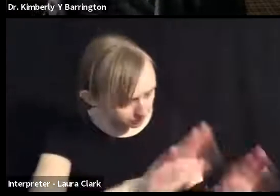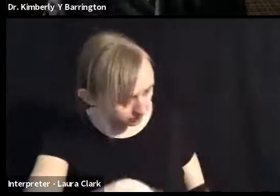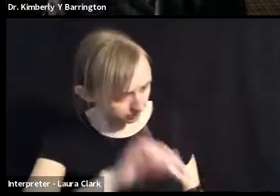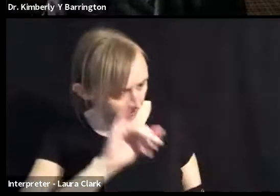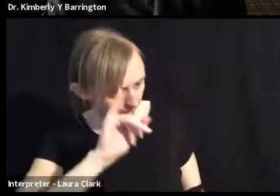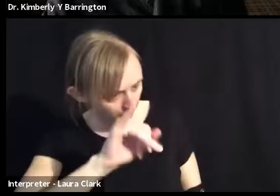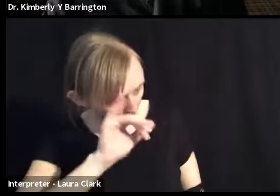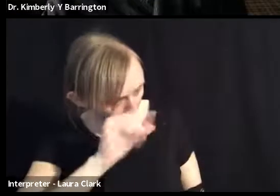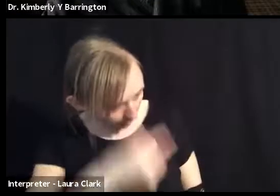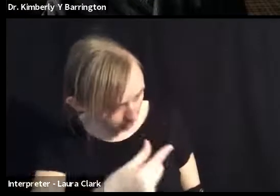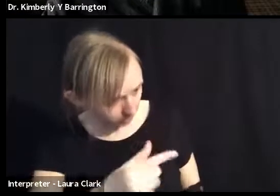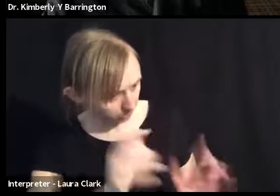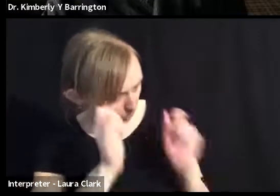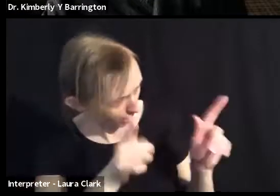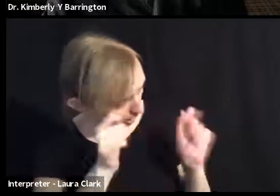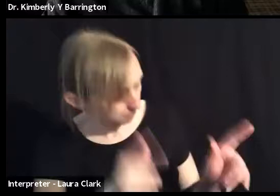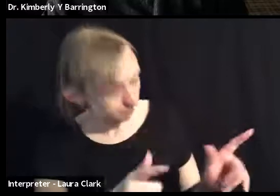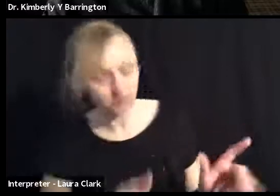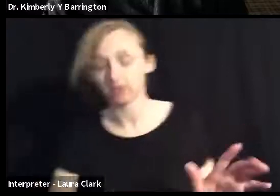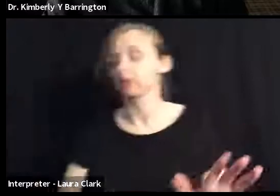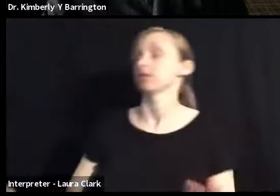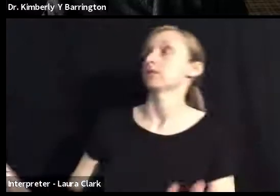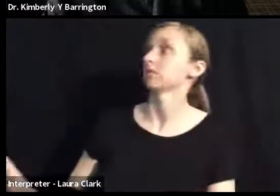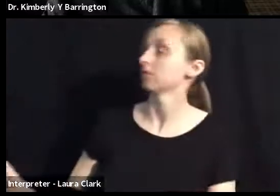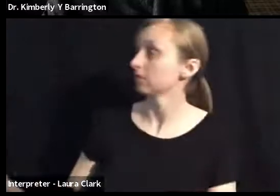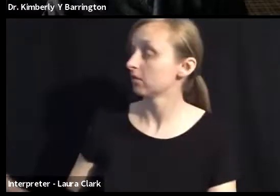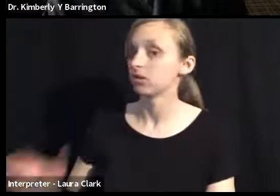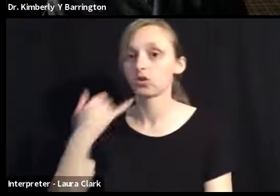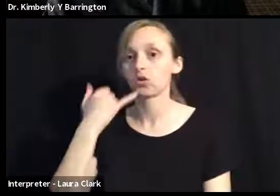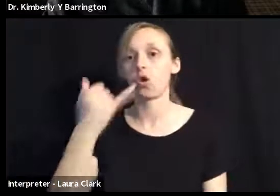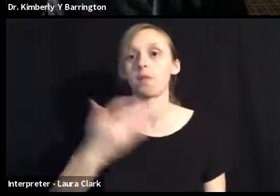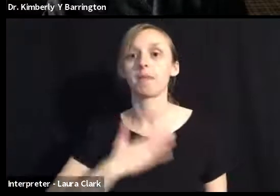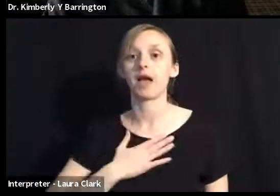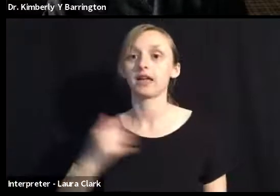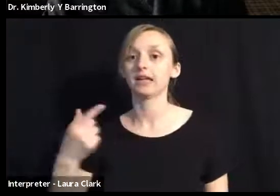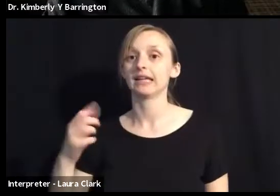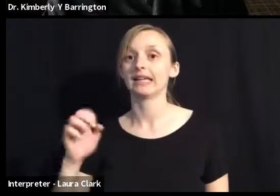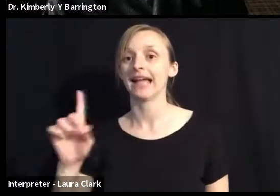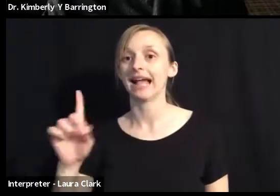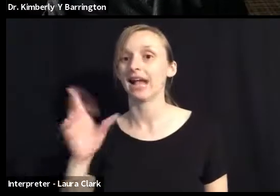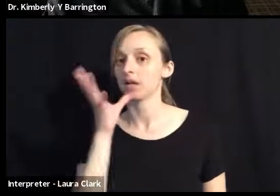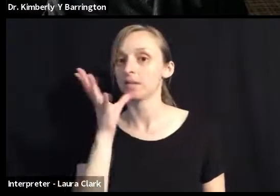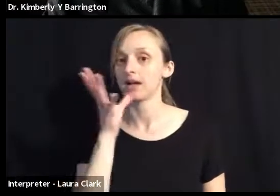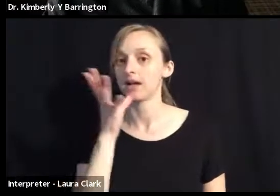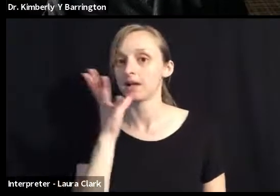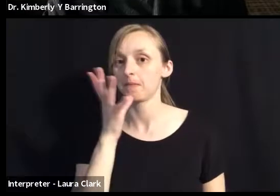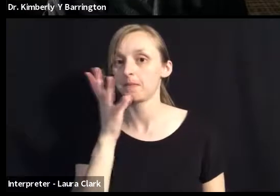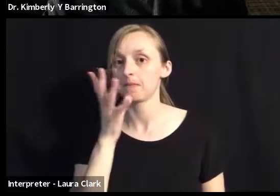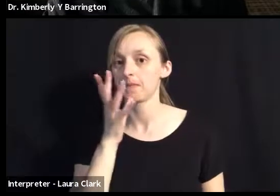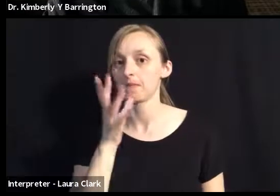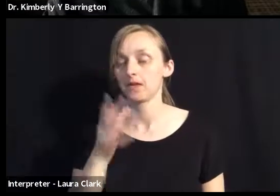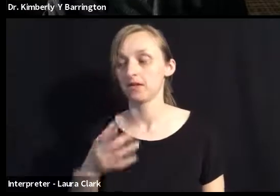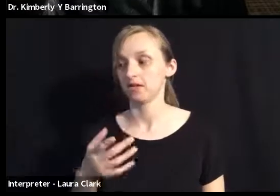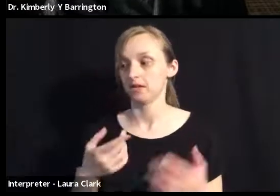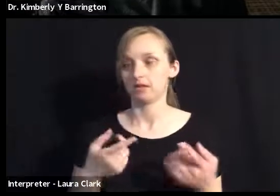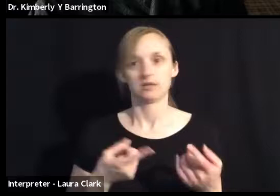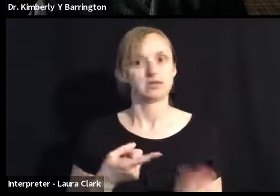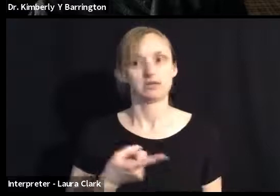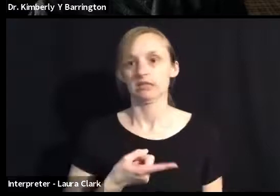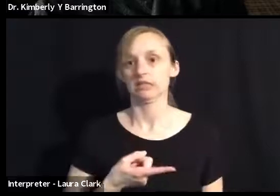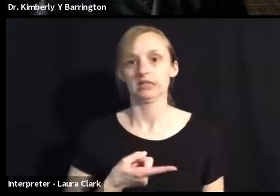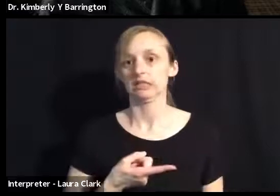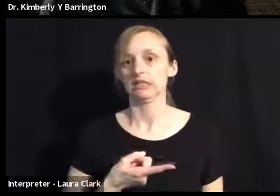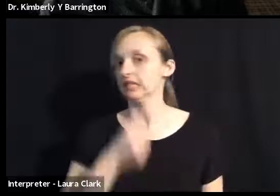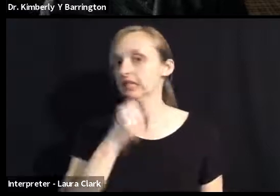okay, yeah. So she called my godmom and she was like, hey, yeah, this is going to be, this is